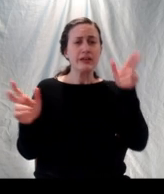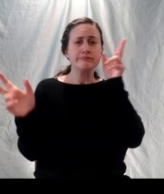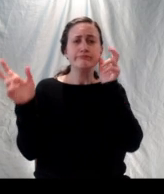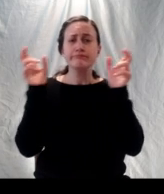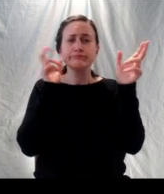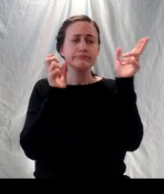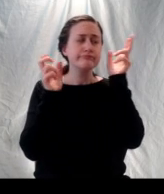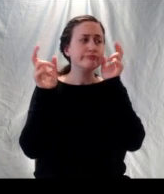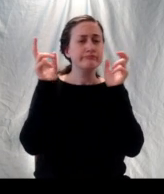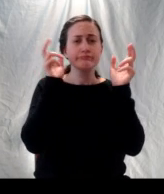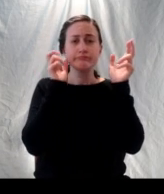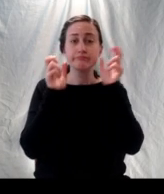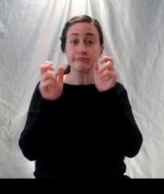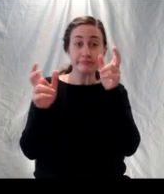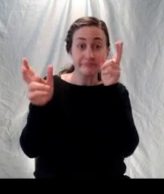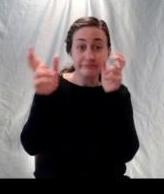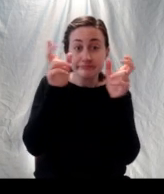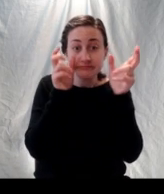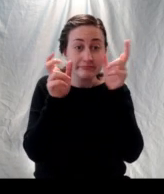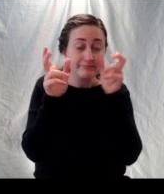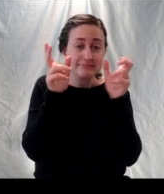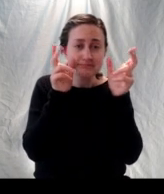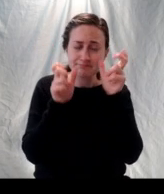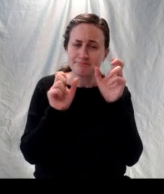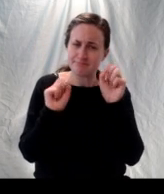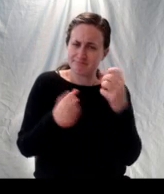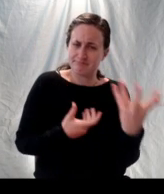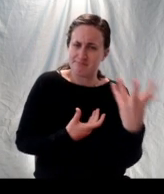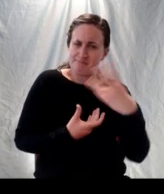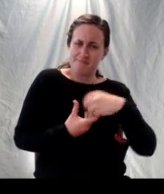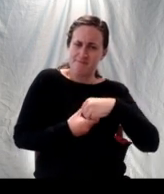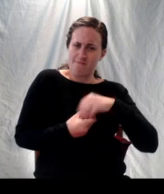exercise. So just note what you hear